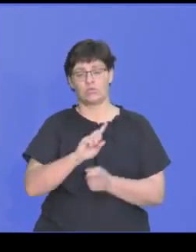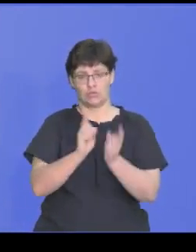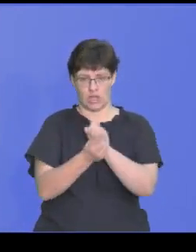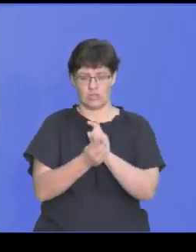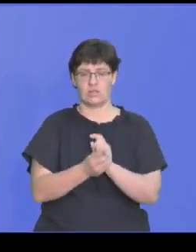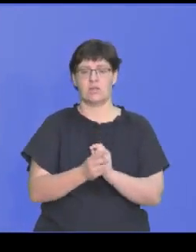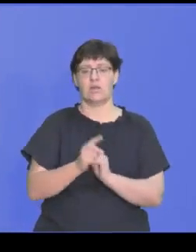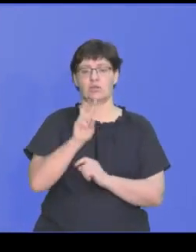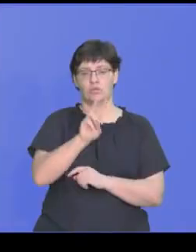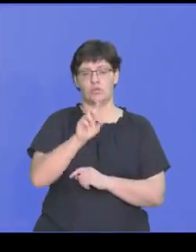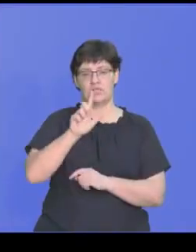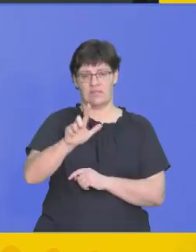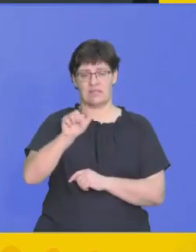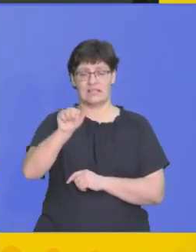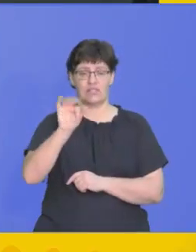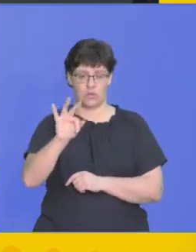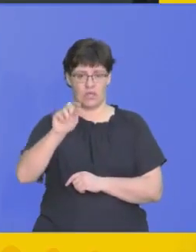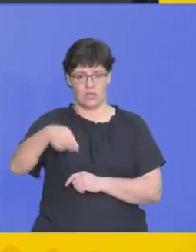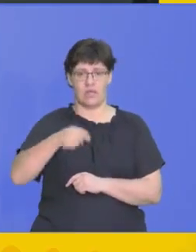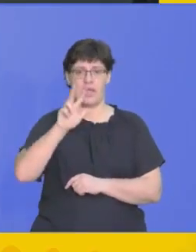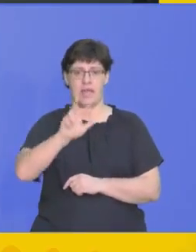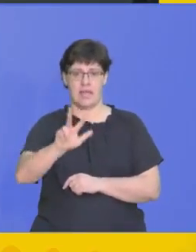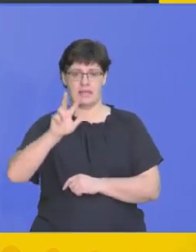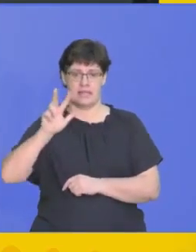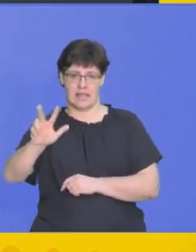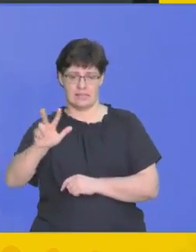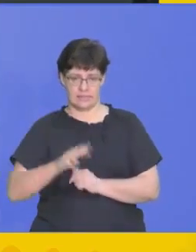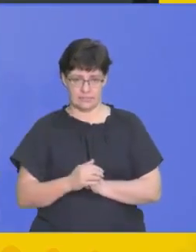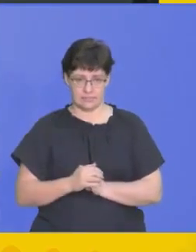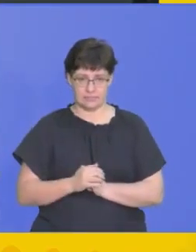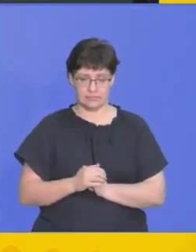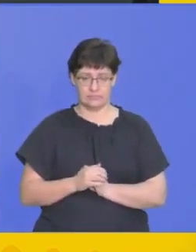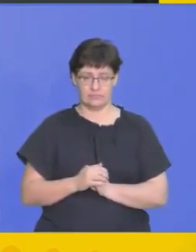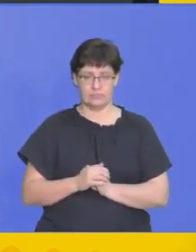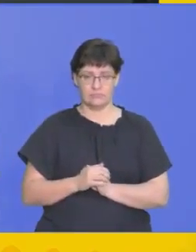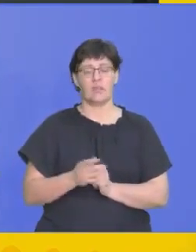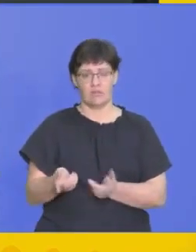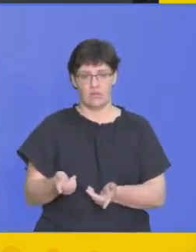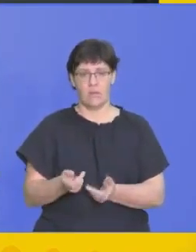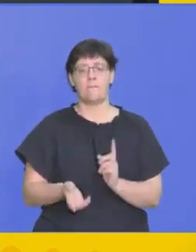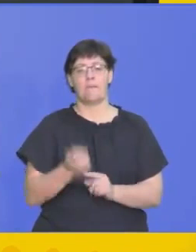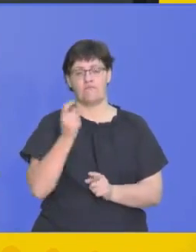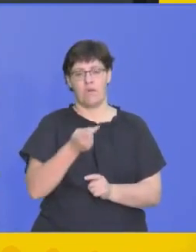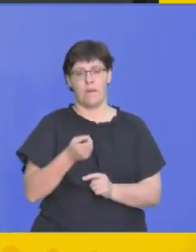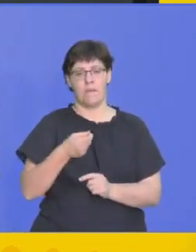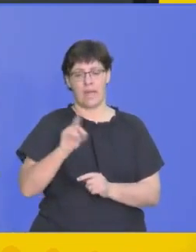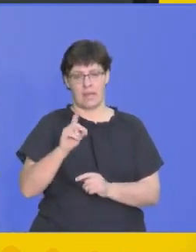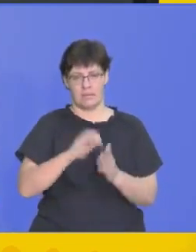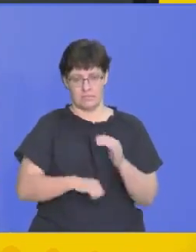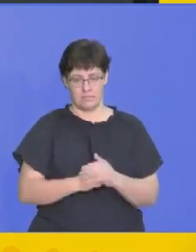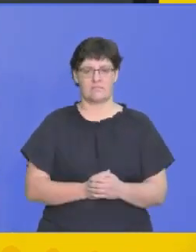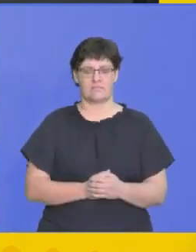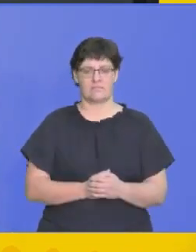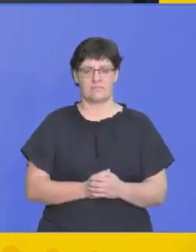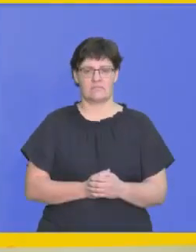2,763,88. And that's what he'll get from the bank. I think on that point, I think maybe it's time for us to take a little bit of a break, and I'm going to hand over